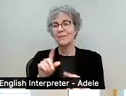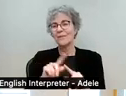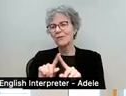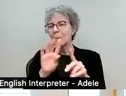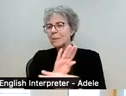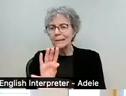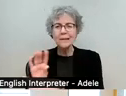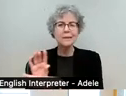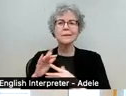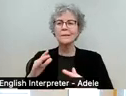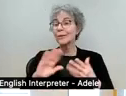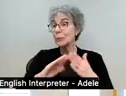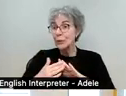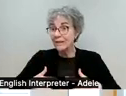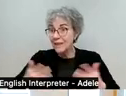well.